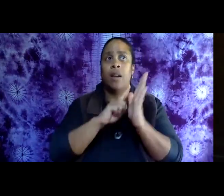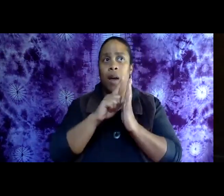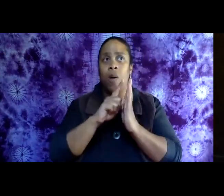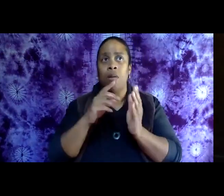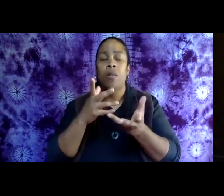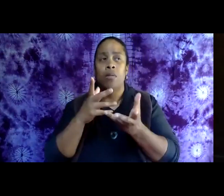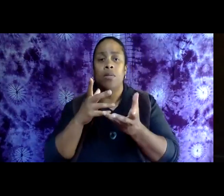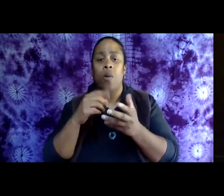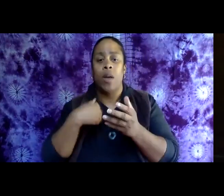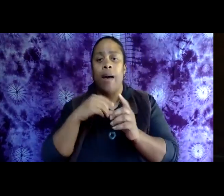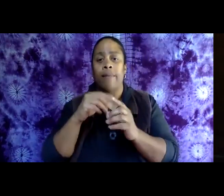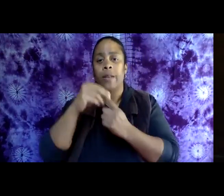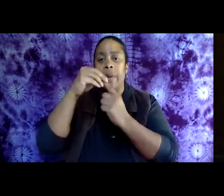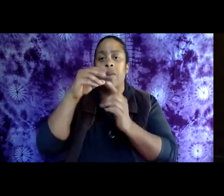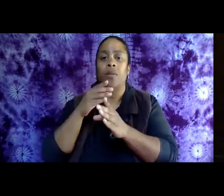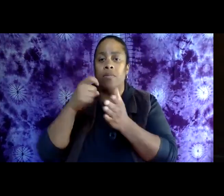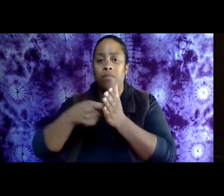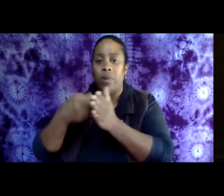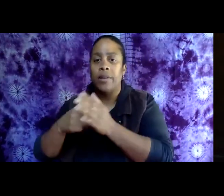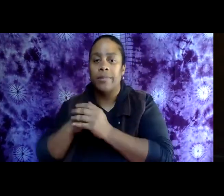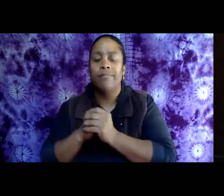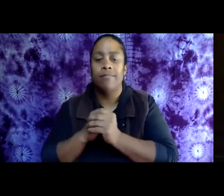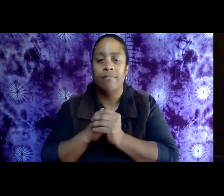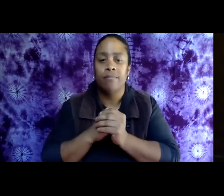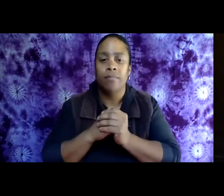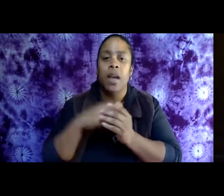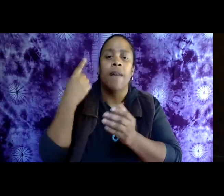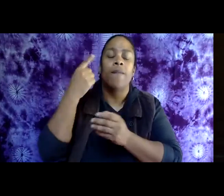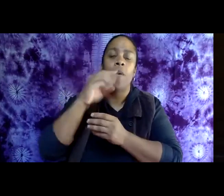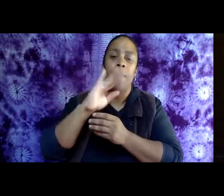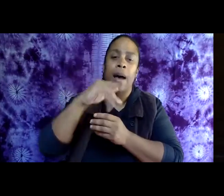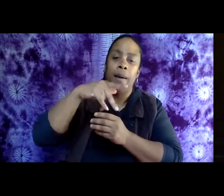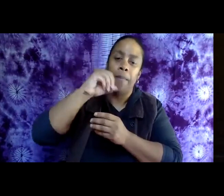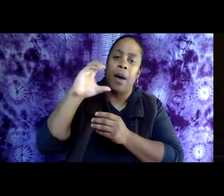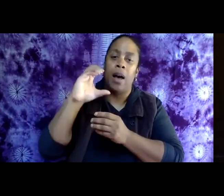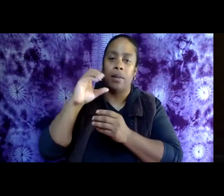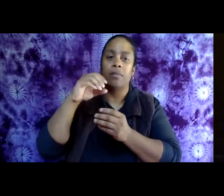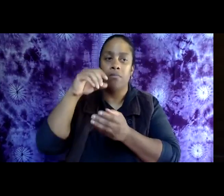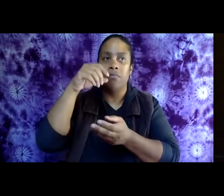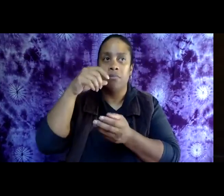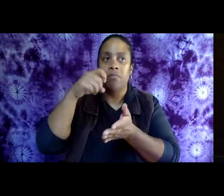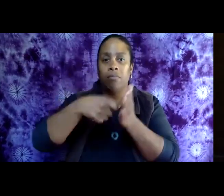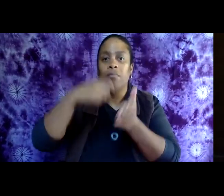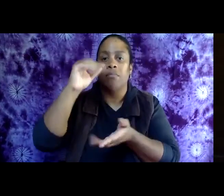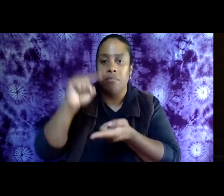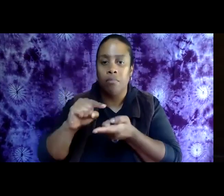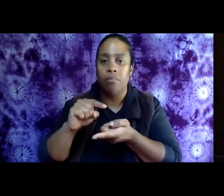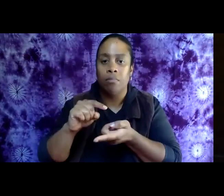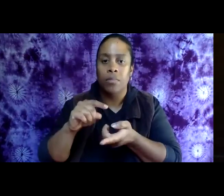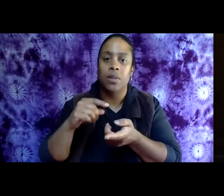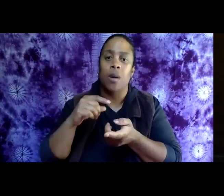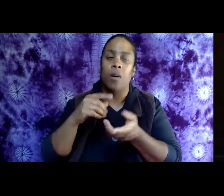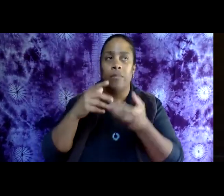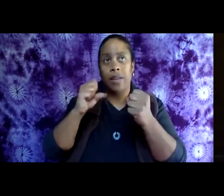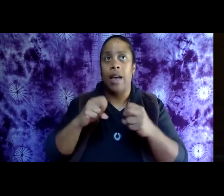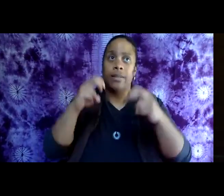hour, it is $60 per hour. So hope to see you, to do deeper work with you. It can be a session